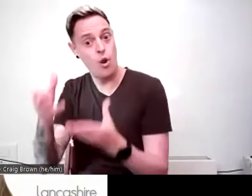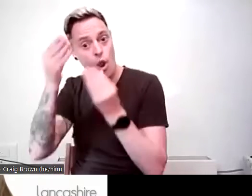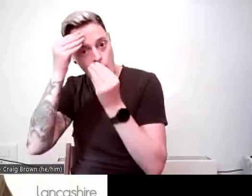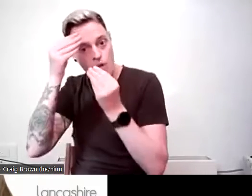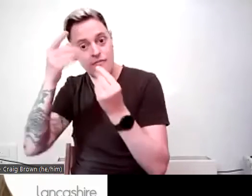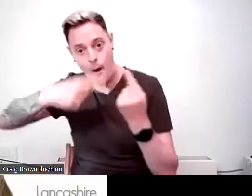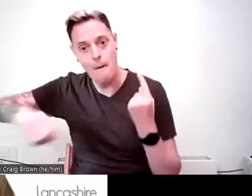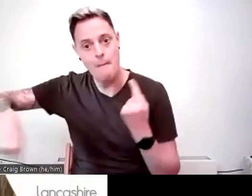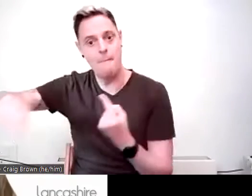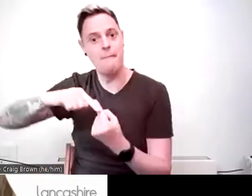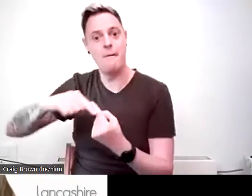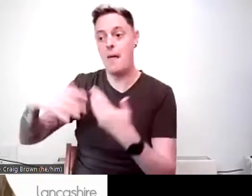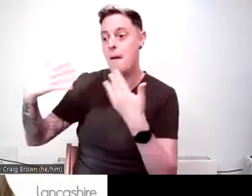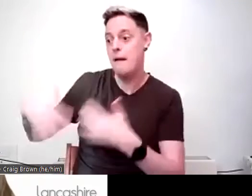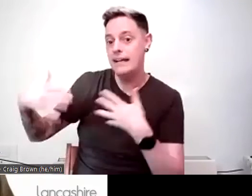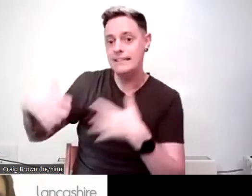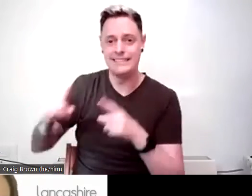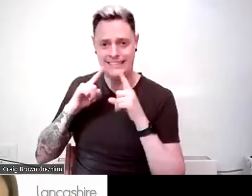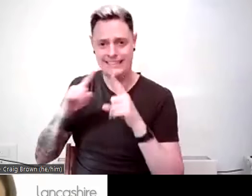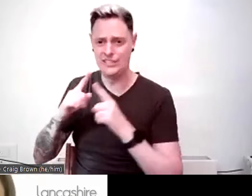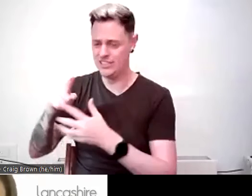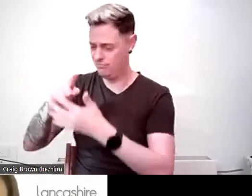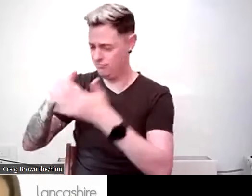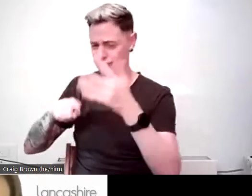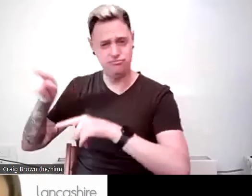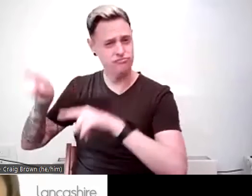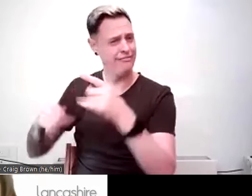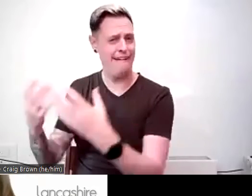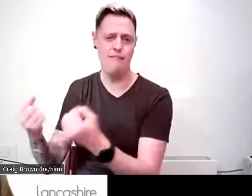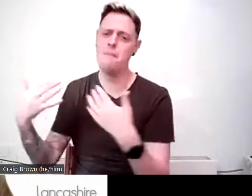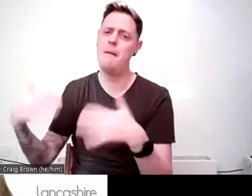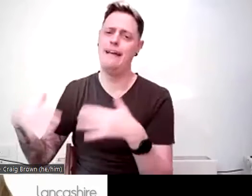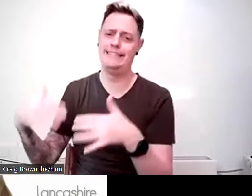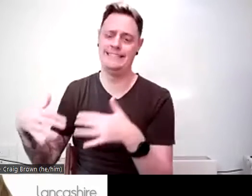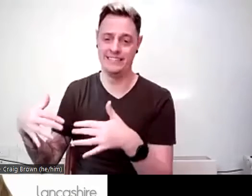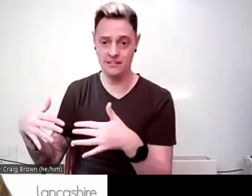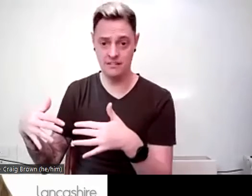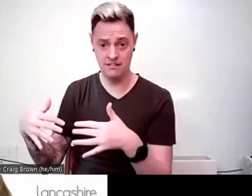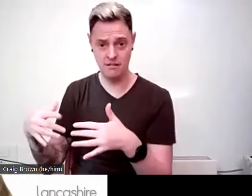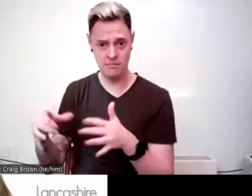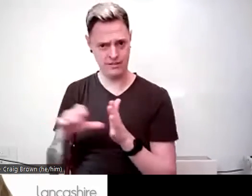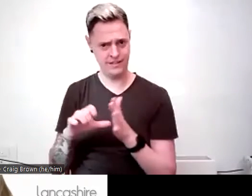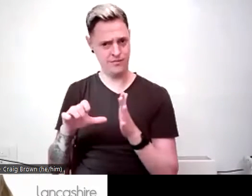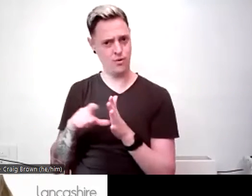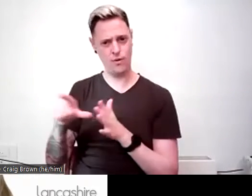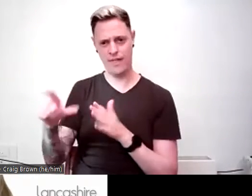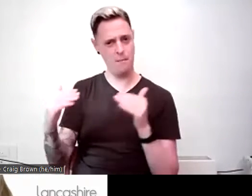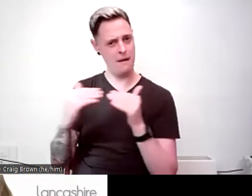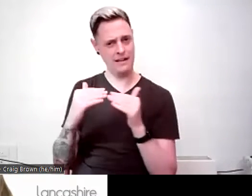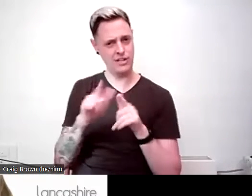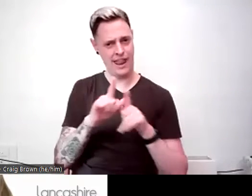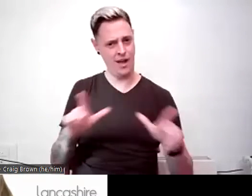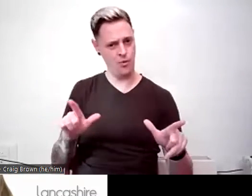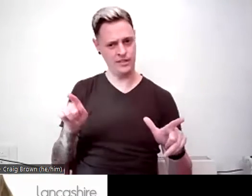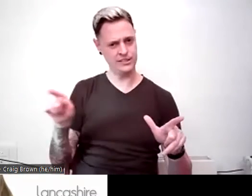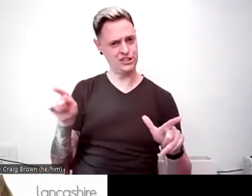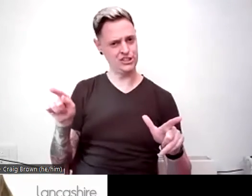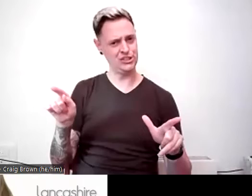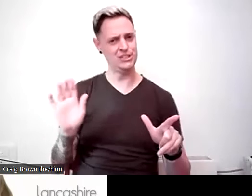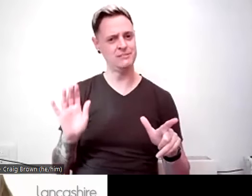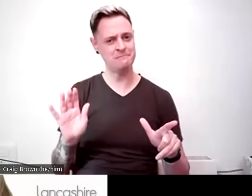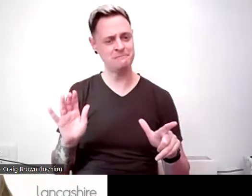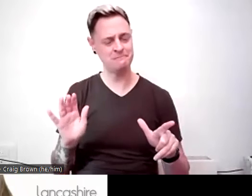who were amazing teachers in so many ways. And this is what's also really difficult, is that like there's a lot of this stuff that